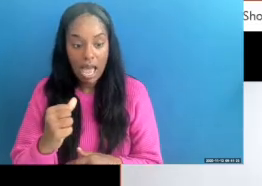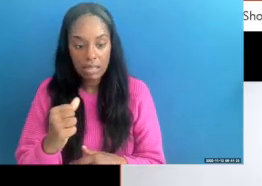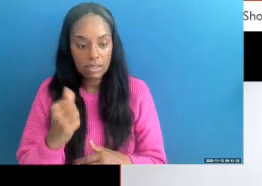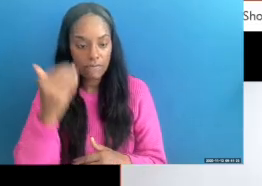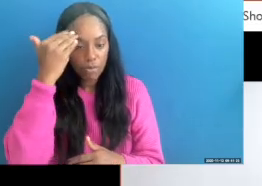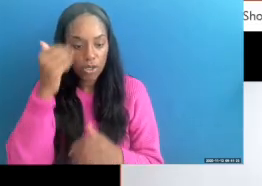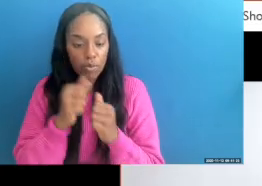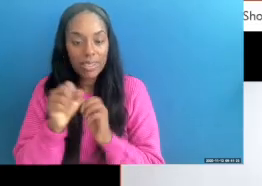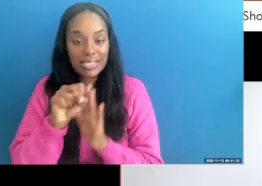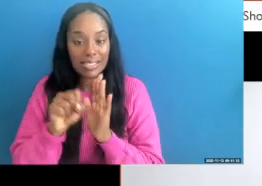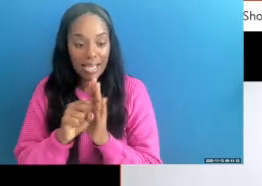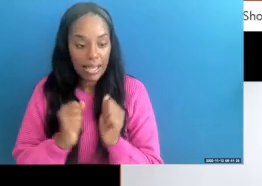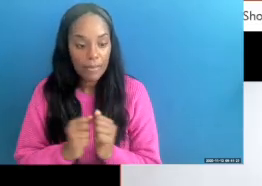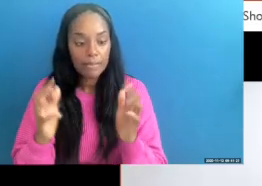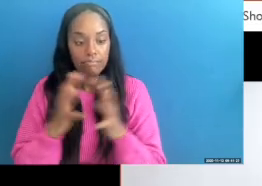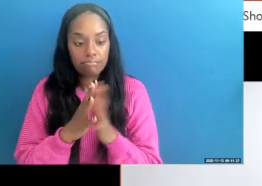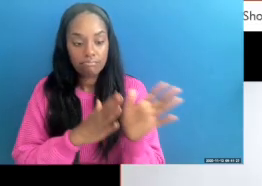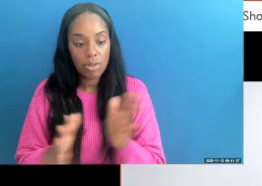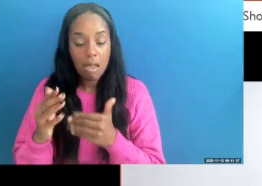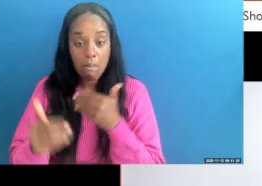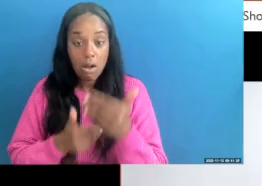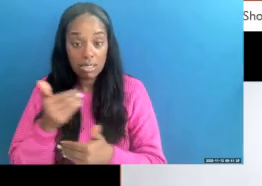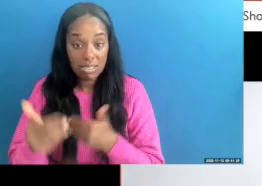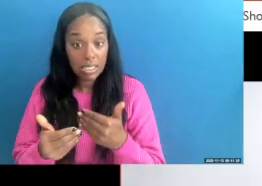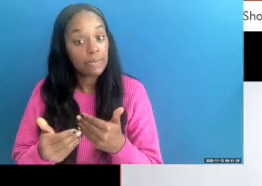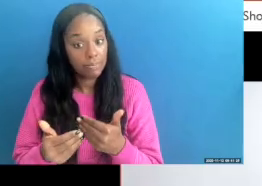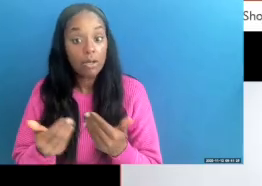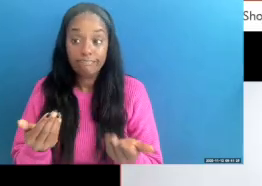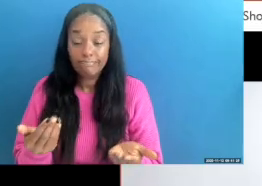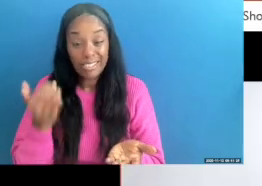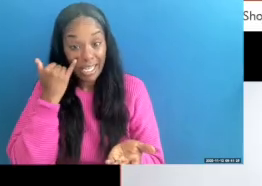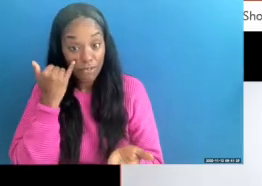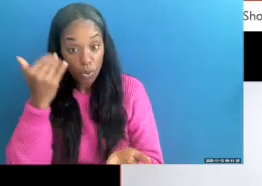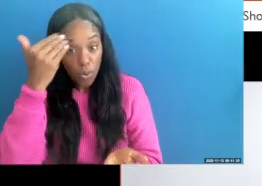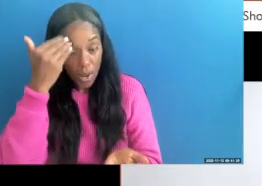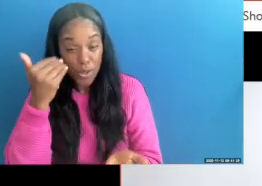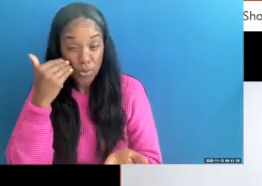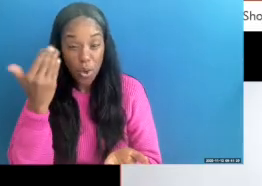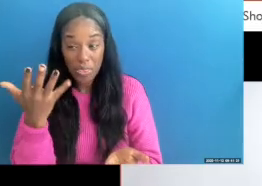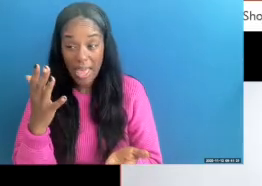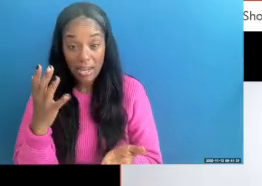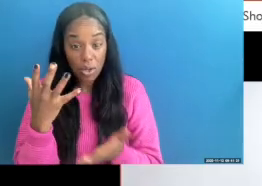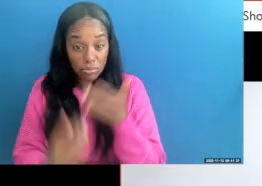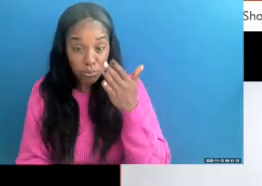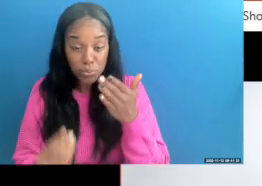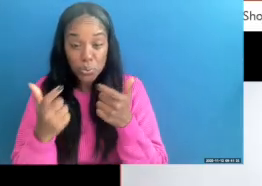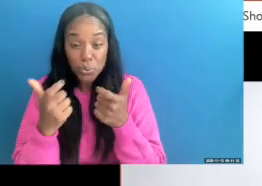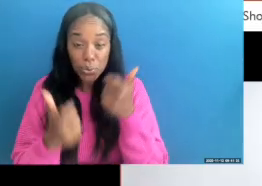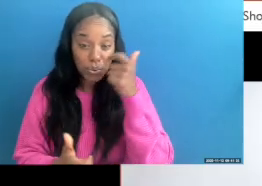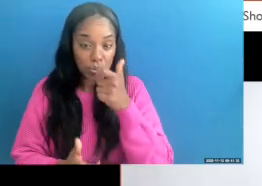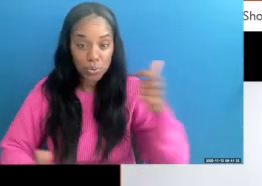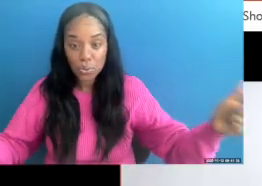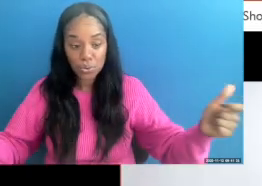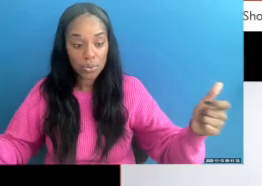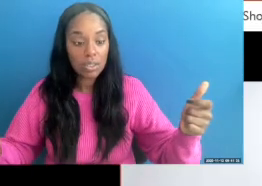plan process, or if you are, you know how big of a hole that is. We expect NOx emissions